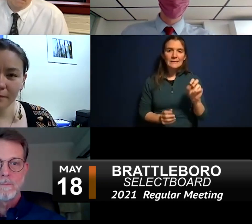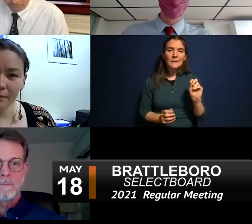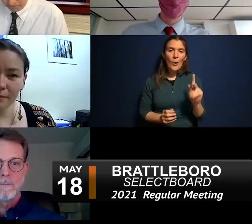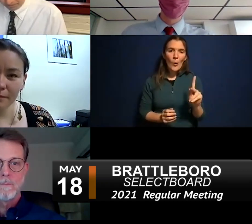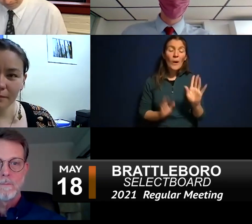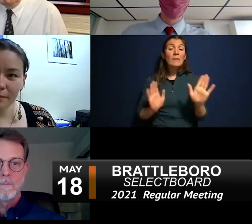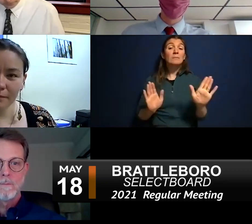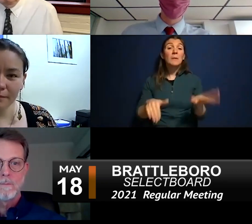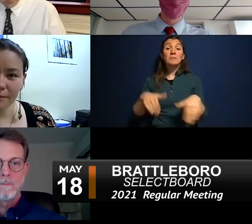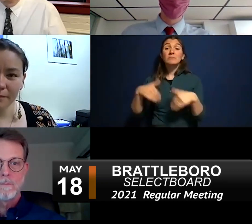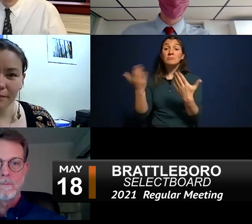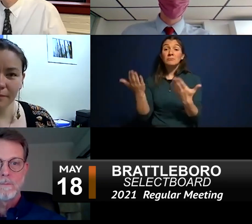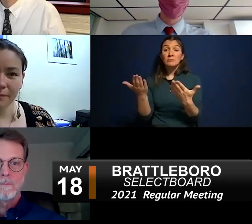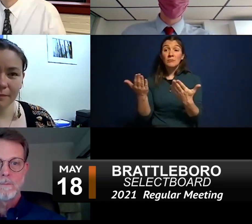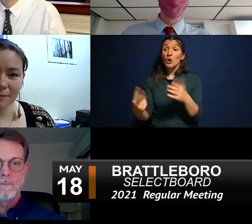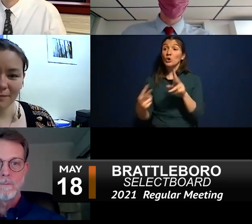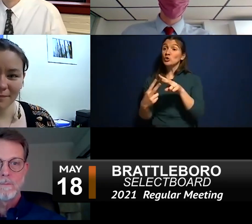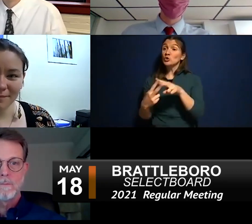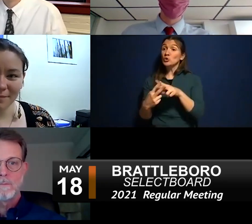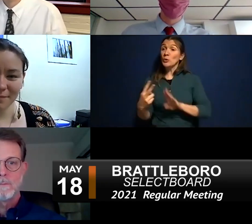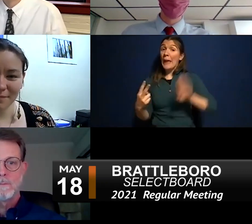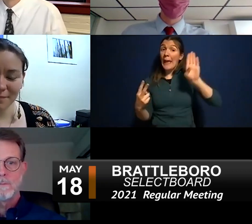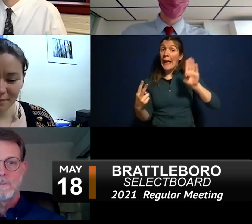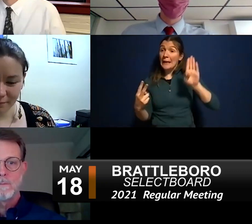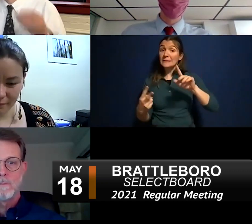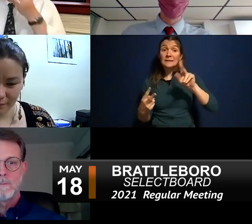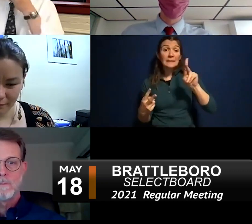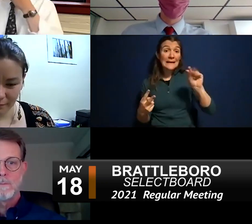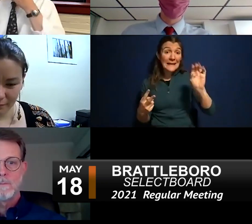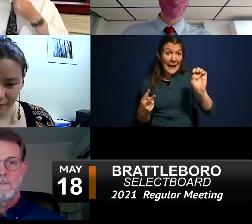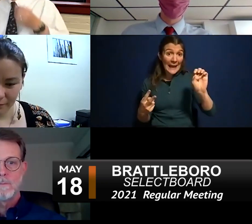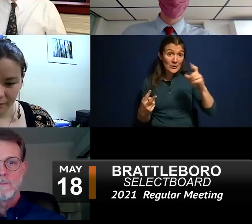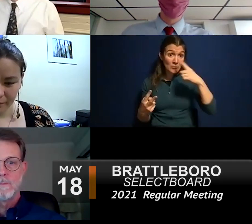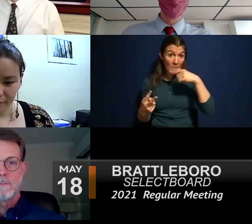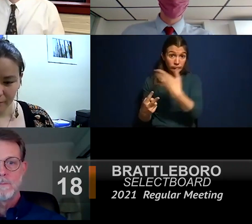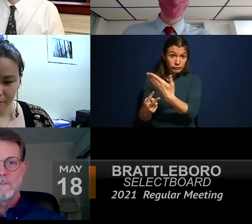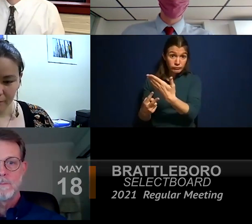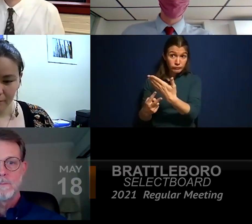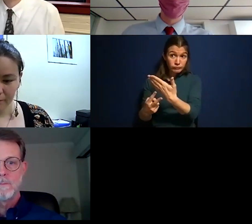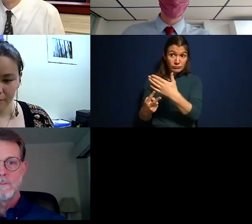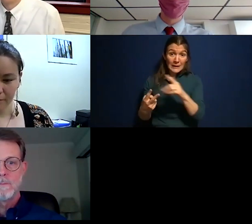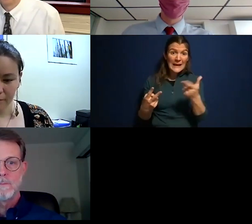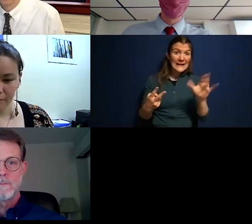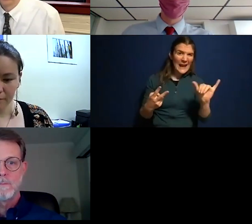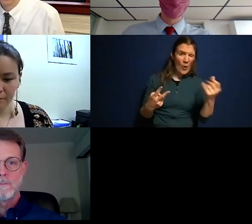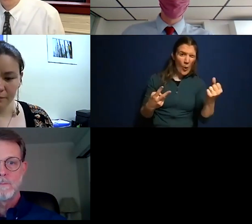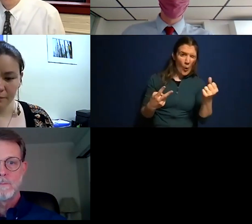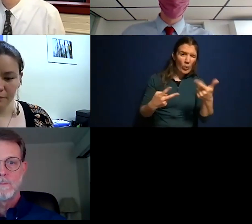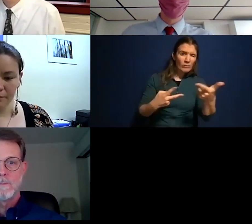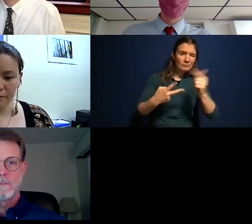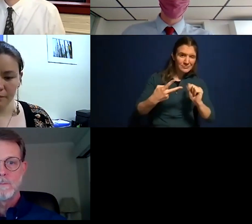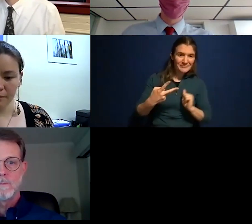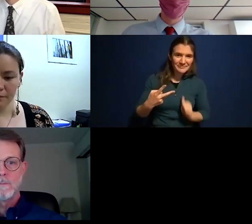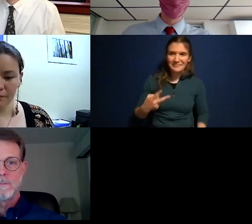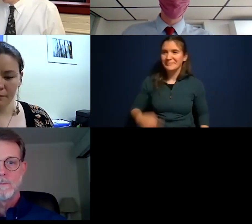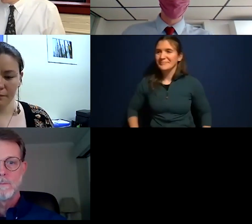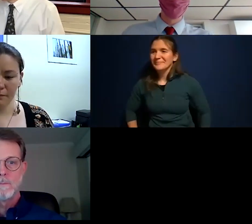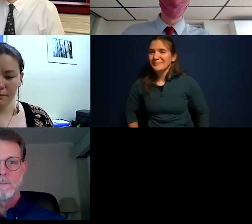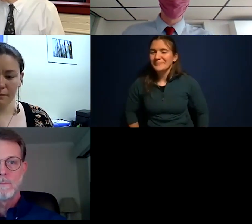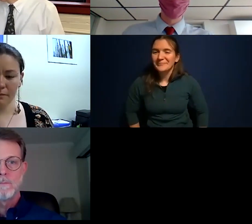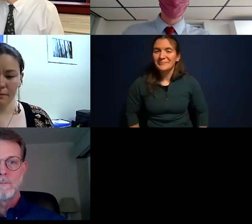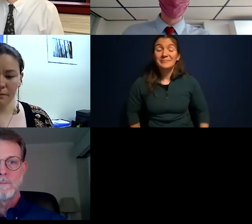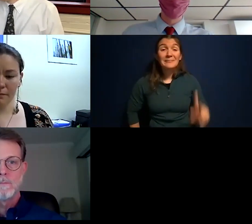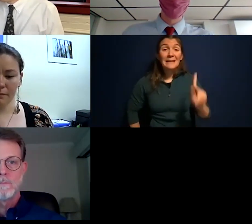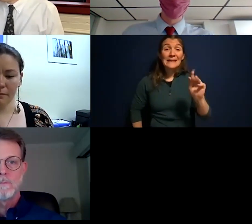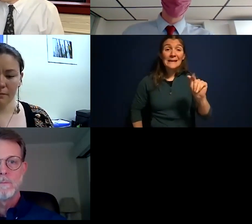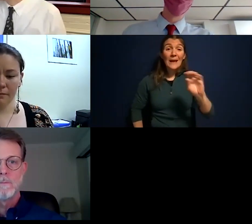let's hear from these two members of the public. Let's go to Kate first, because we've already heard from Gary tonight and we'll hear him second. Kate